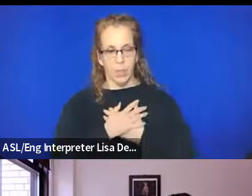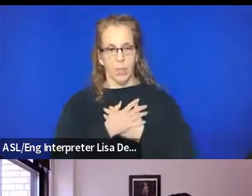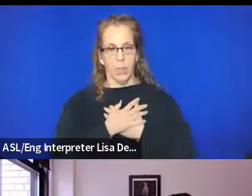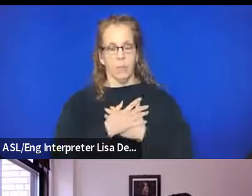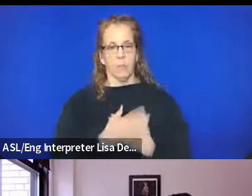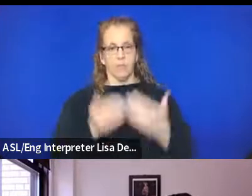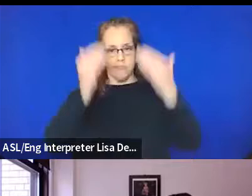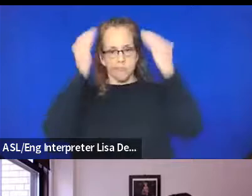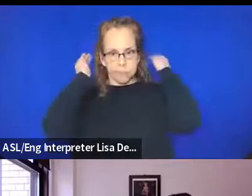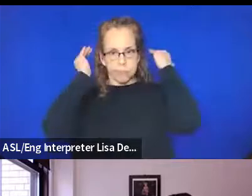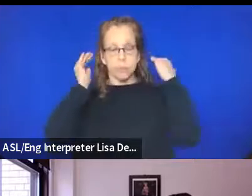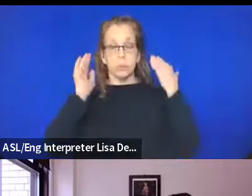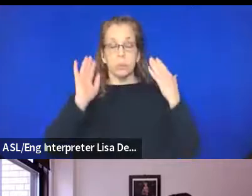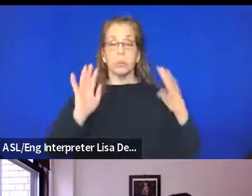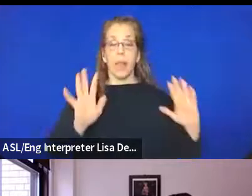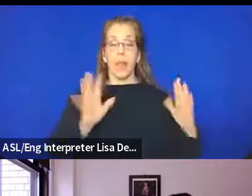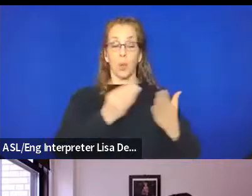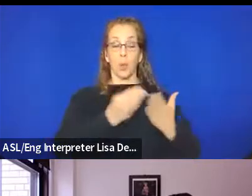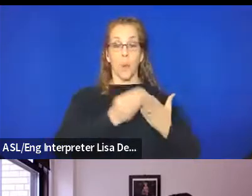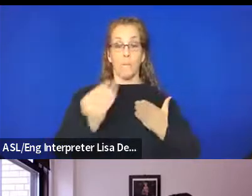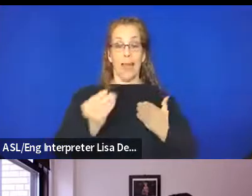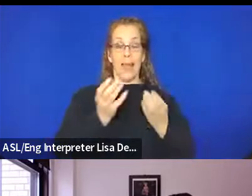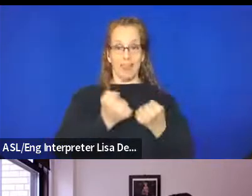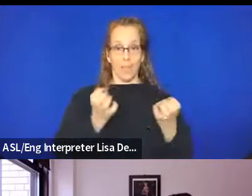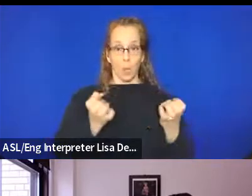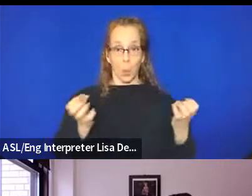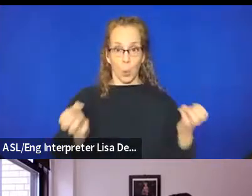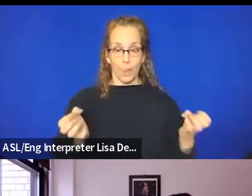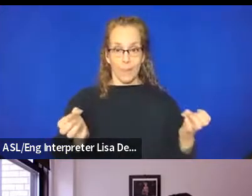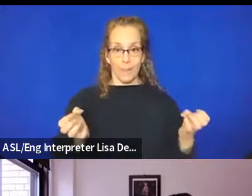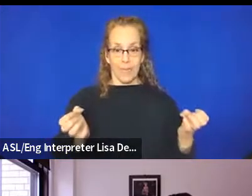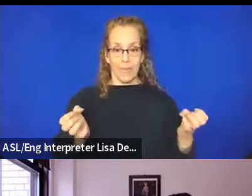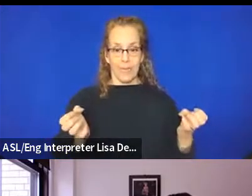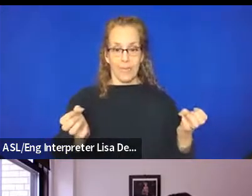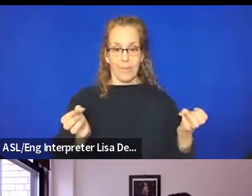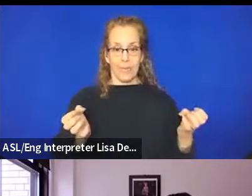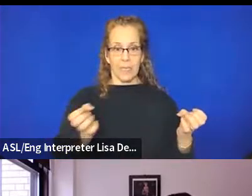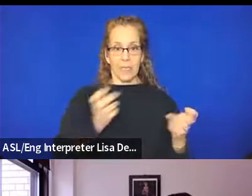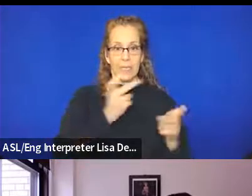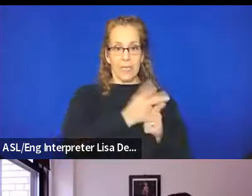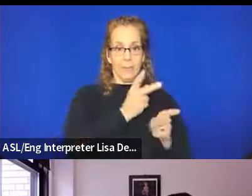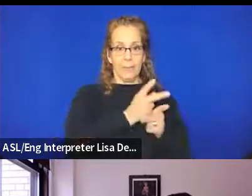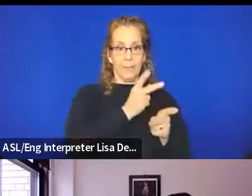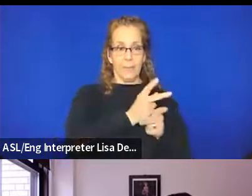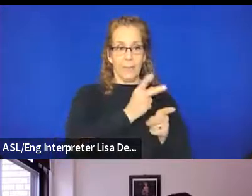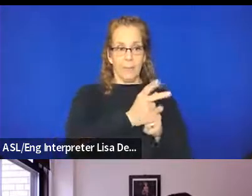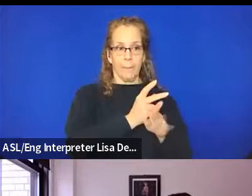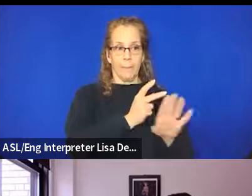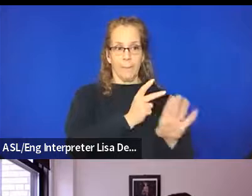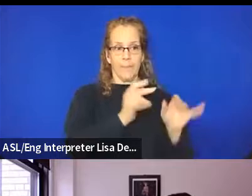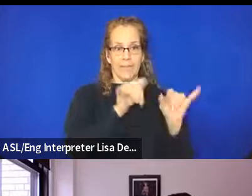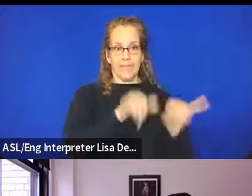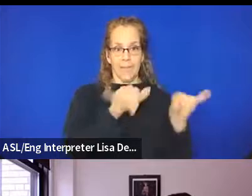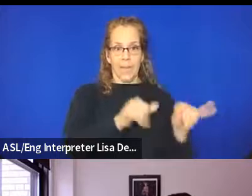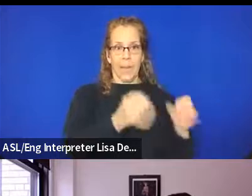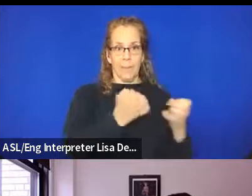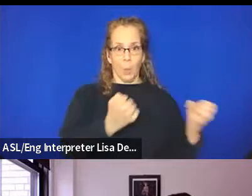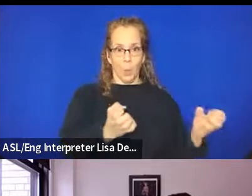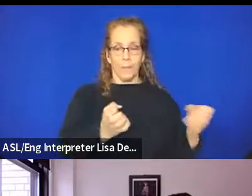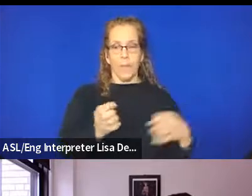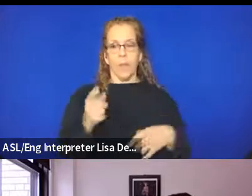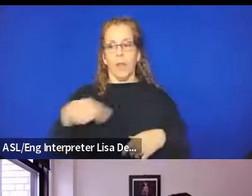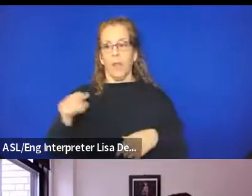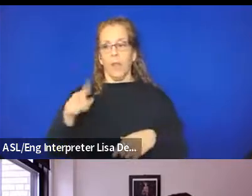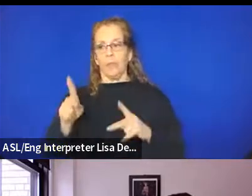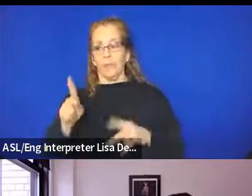equipment when making people make do with bad equipment makes them have to work in a much more tedious way for a lot